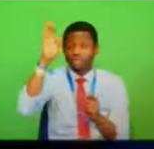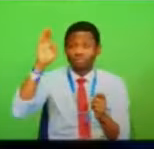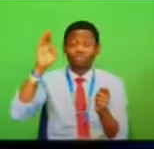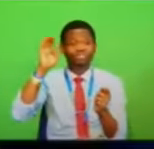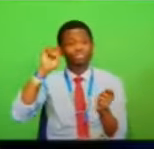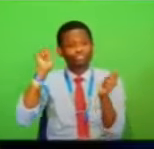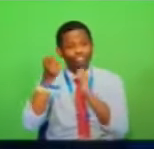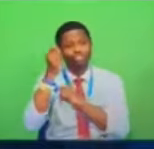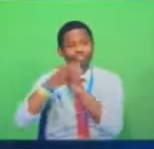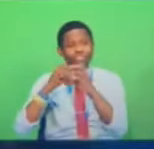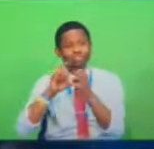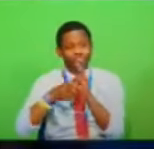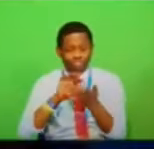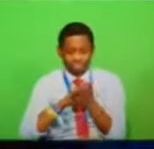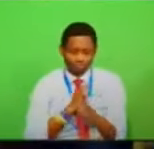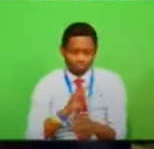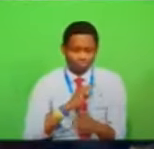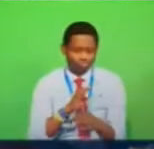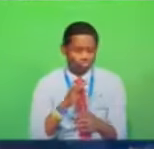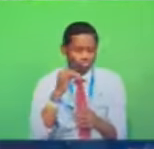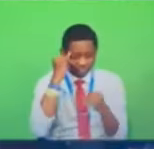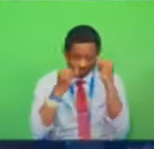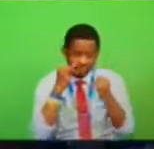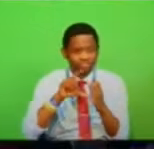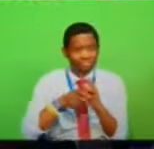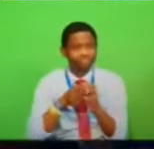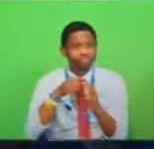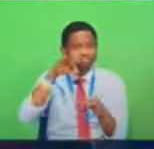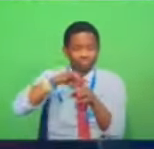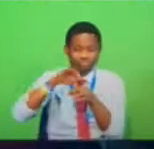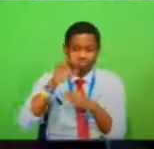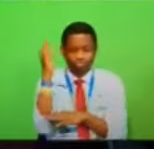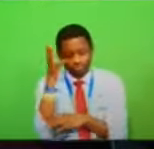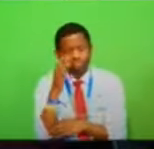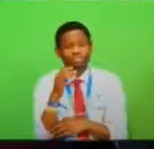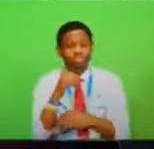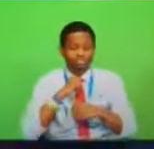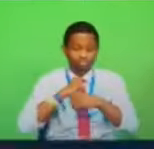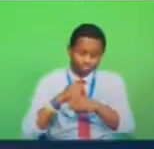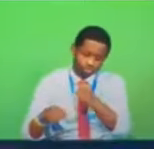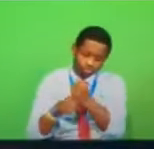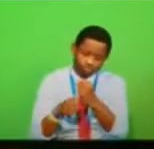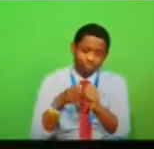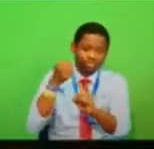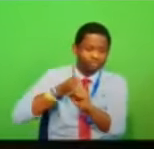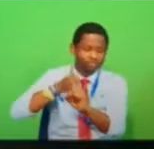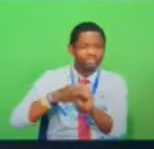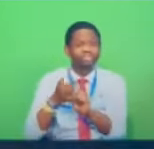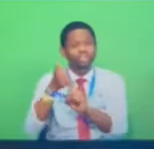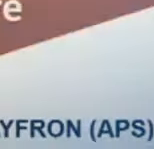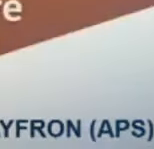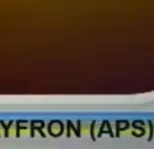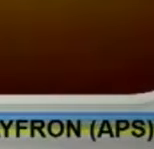steps in supporting renewable energy use, tree planting, advocacy, and general environmental care. We